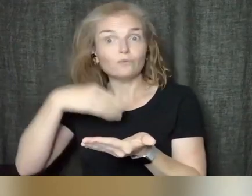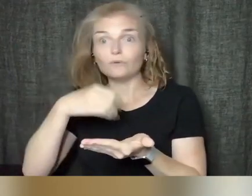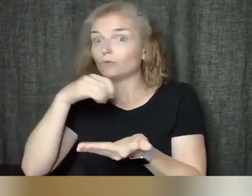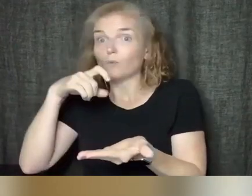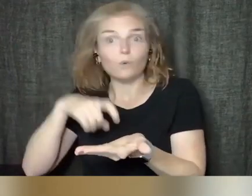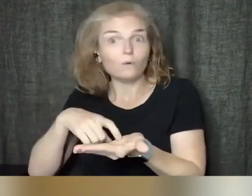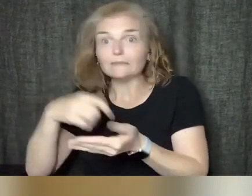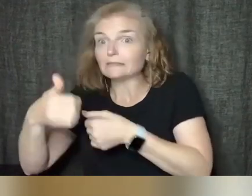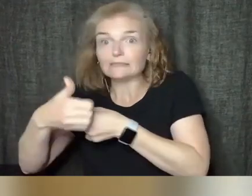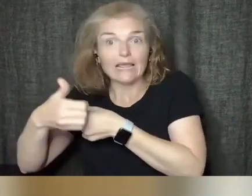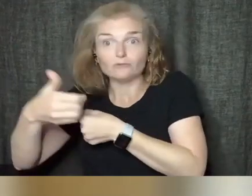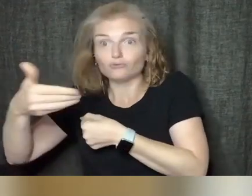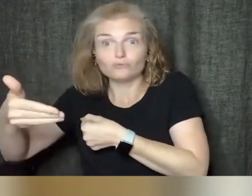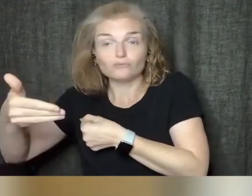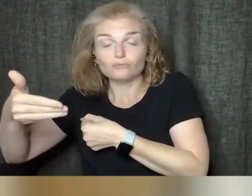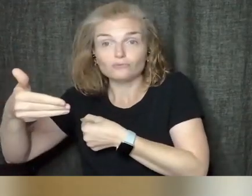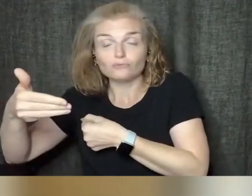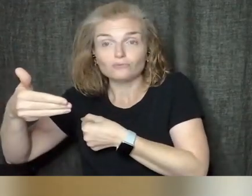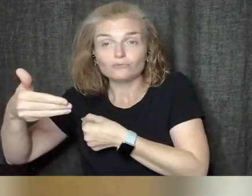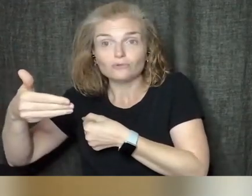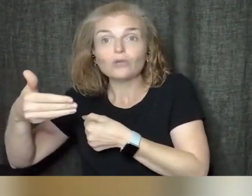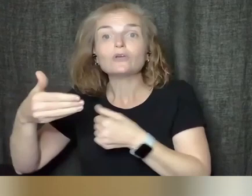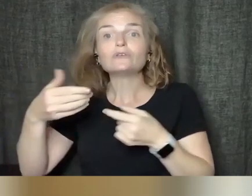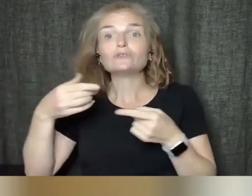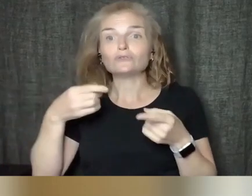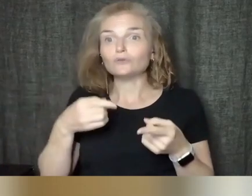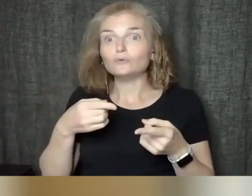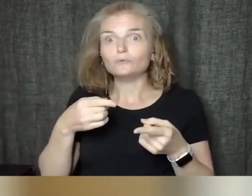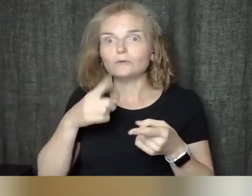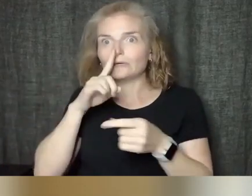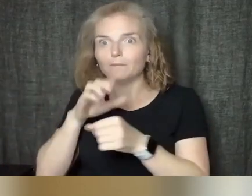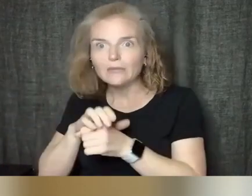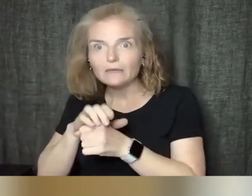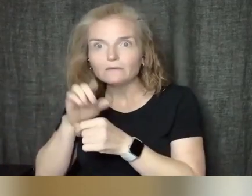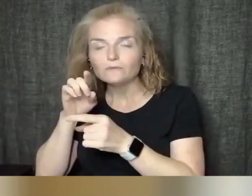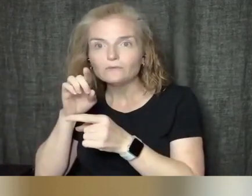It can build the commitment to not want to keep fueling it.